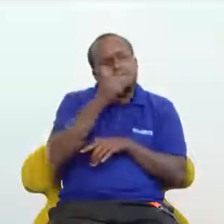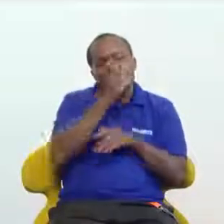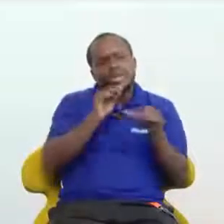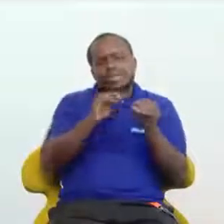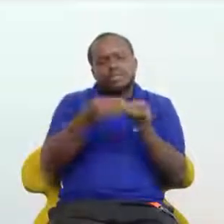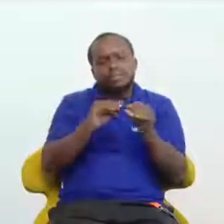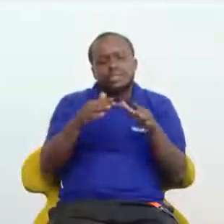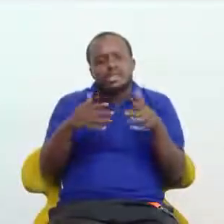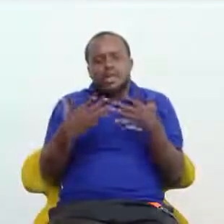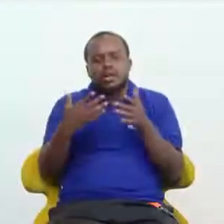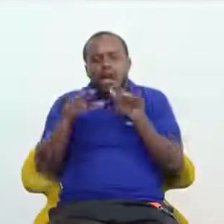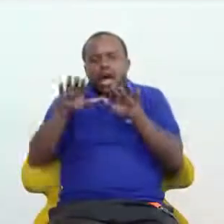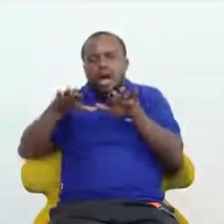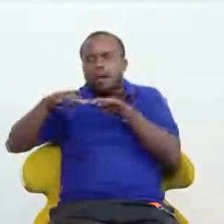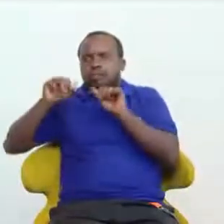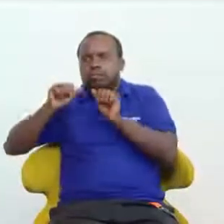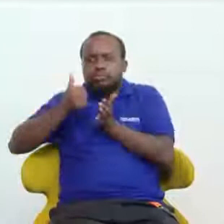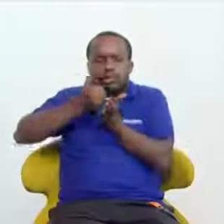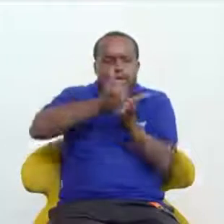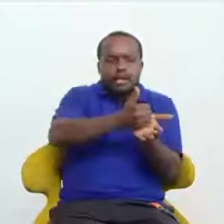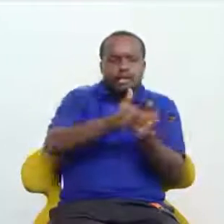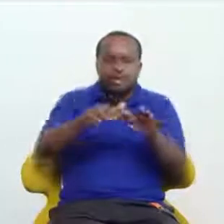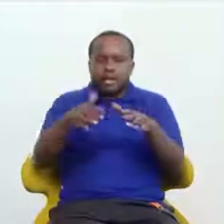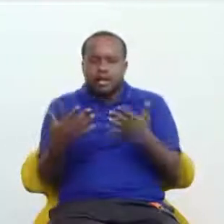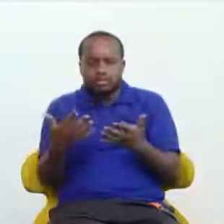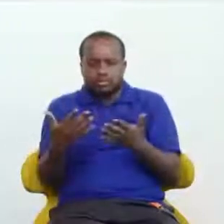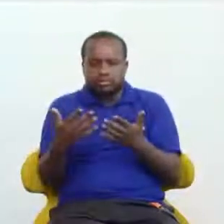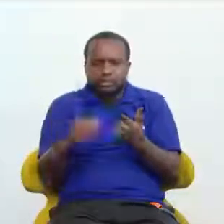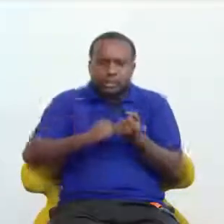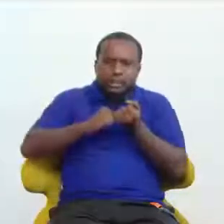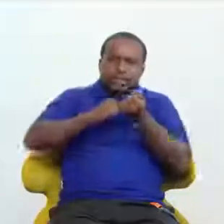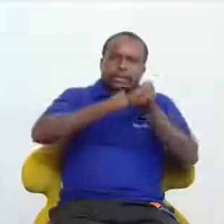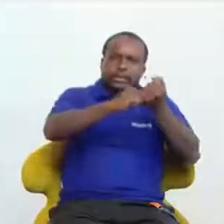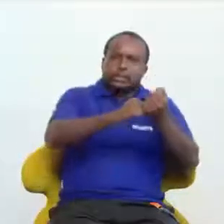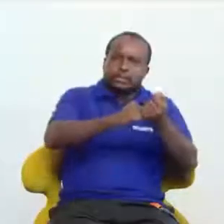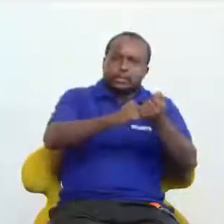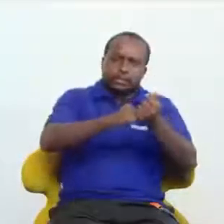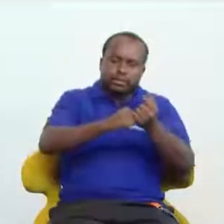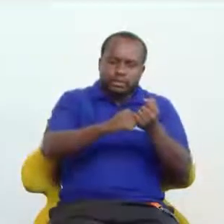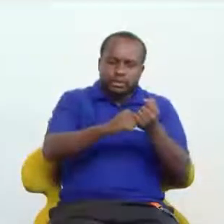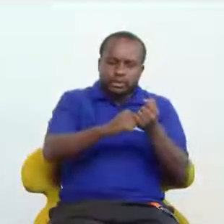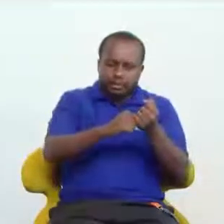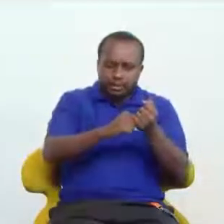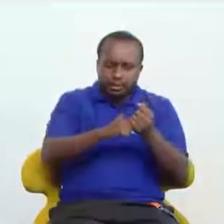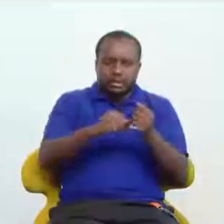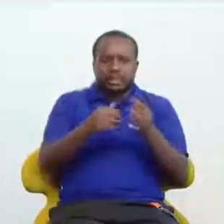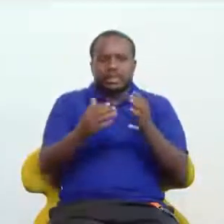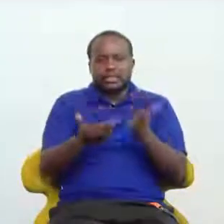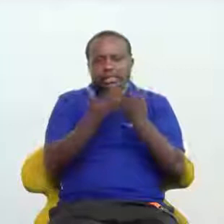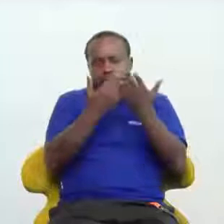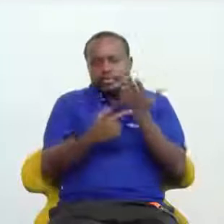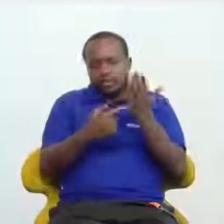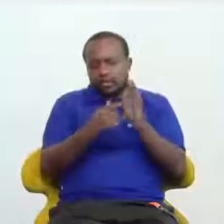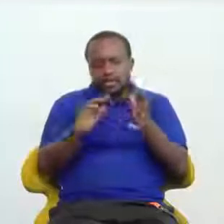can make more helpful and thoughtful products. We want to know how we can support the hustlepreneurs creating assistive technology